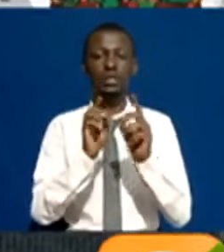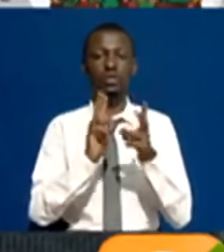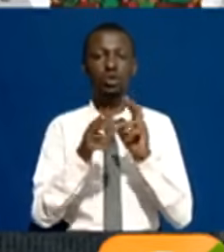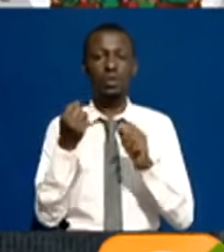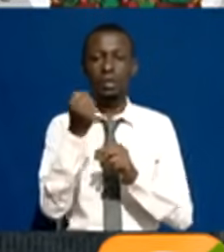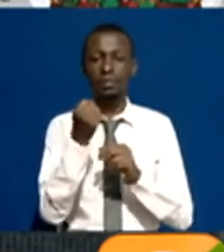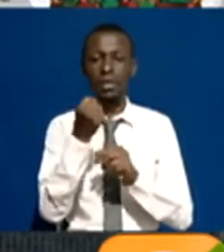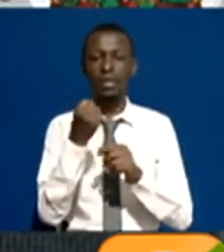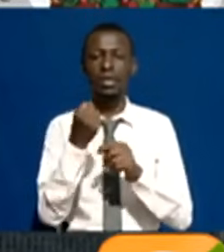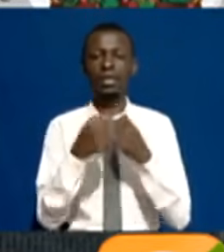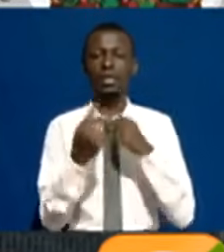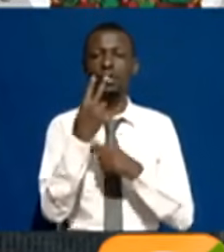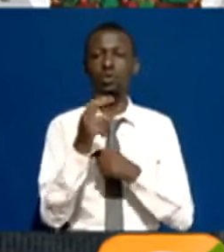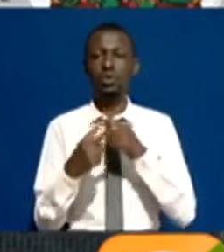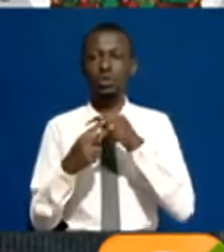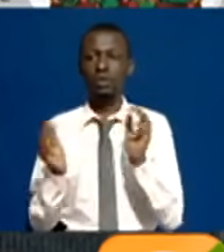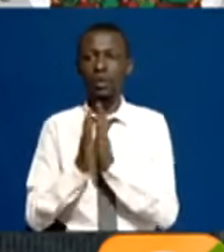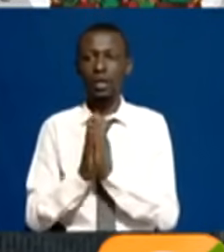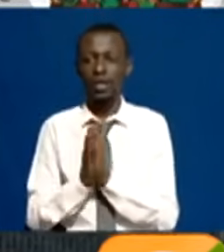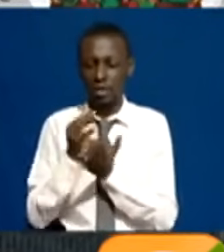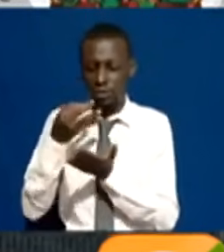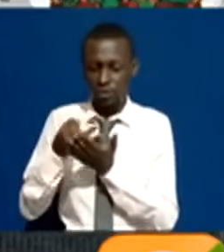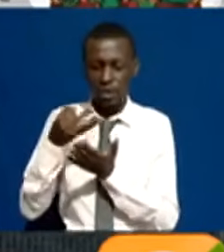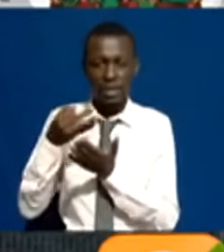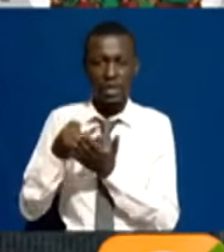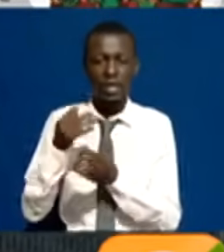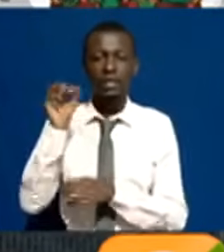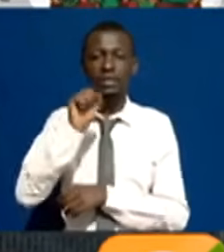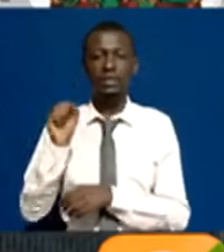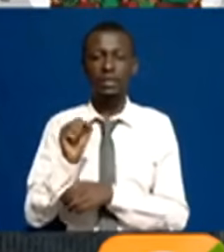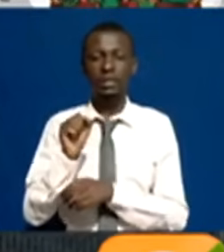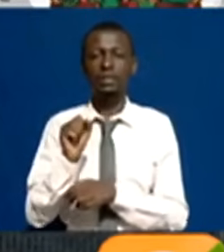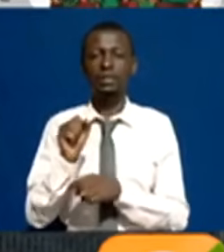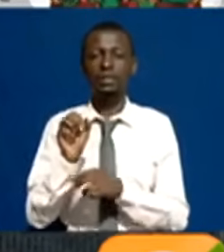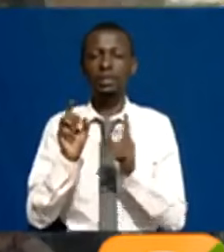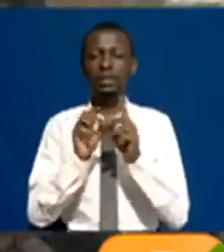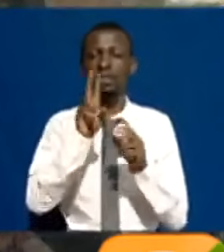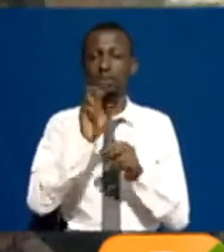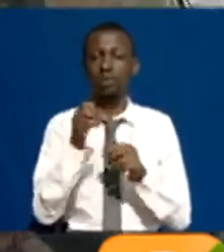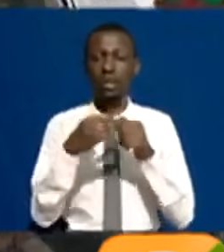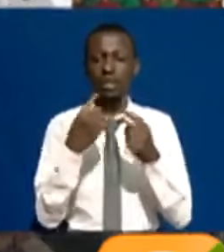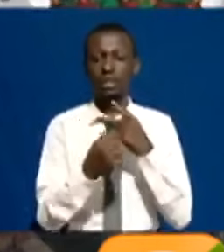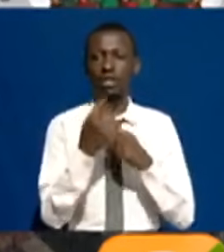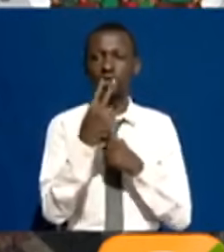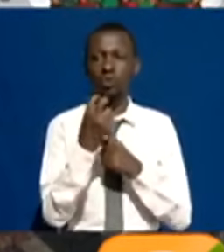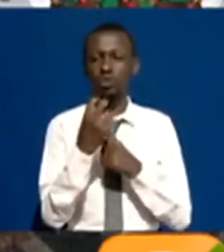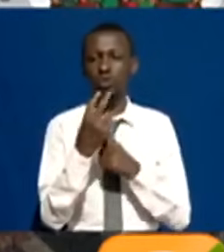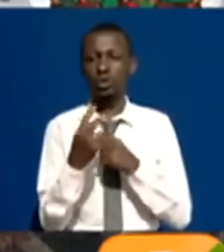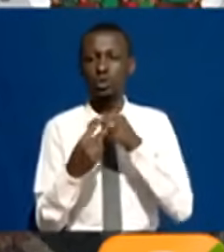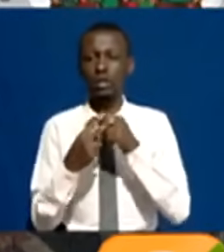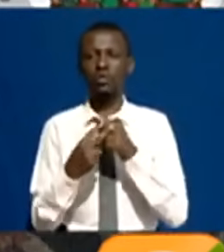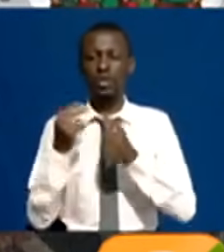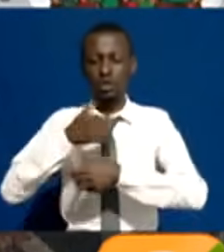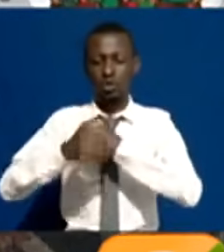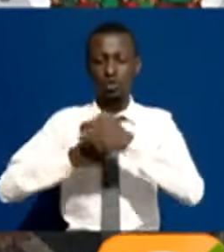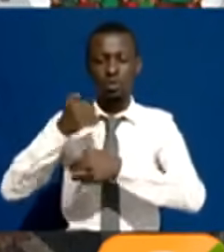May 2007 and his finance counterpart on 20th August 2007 that the construction of the college to be based in Vipingo